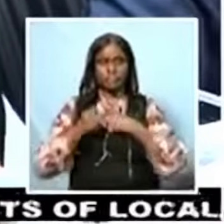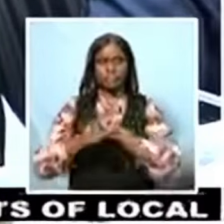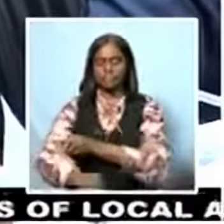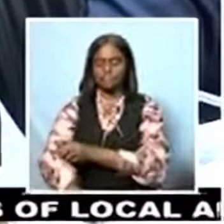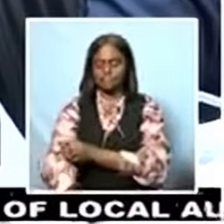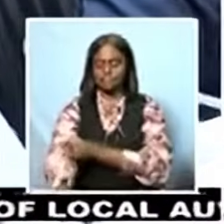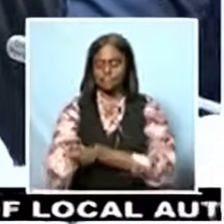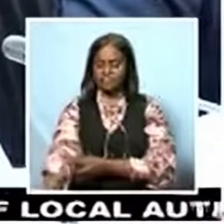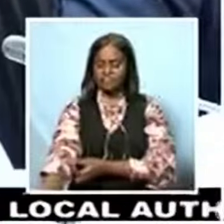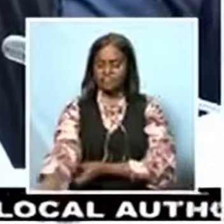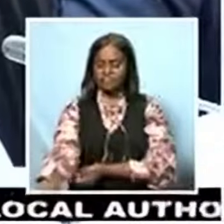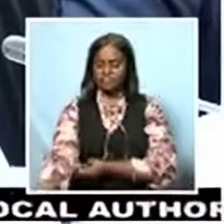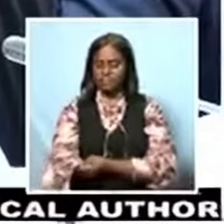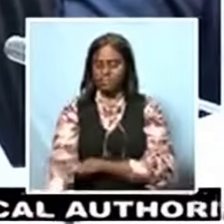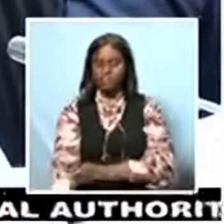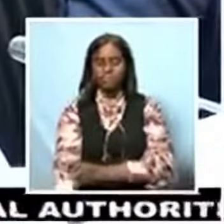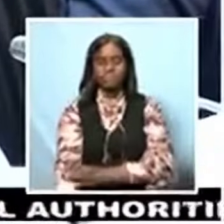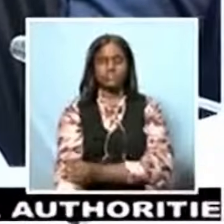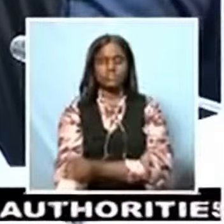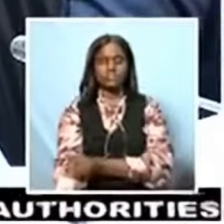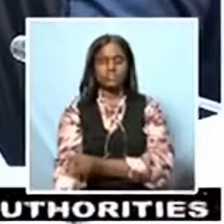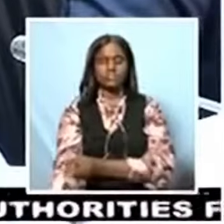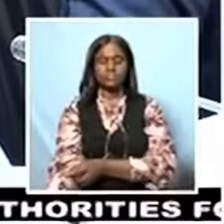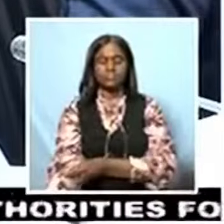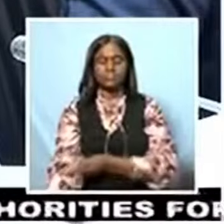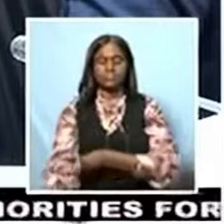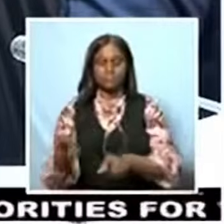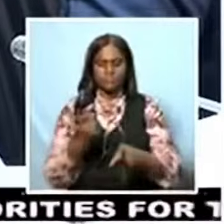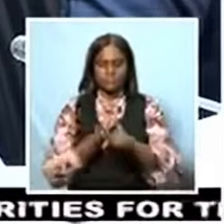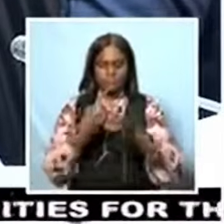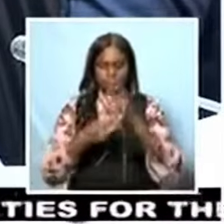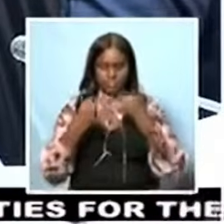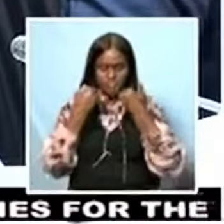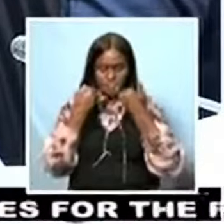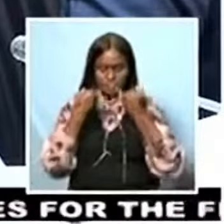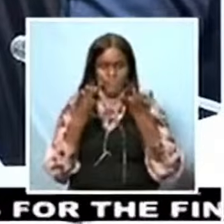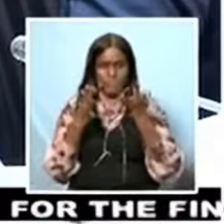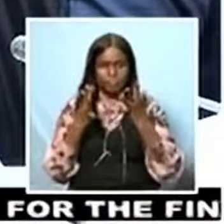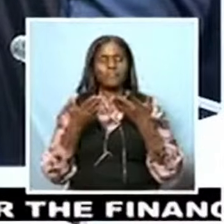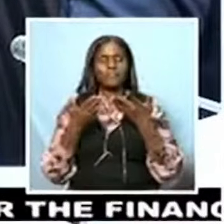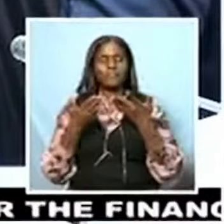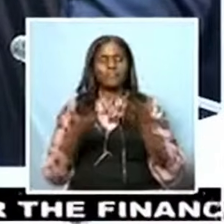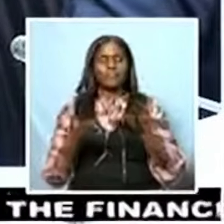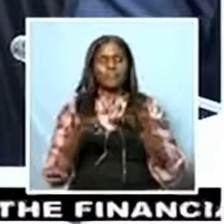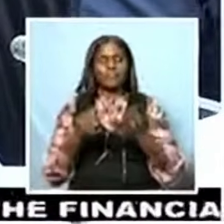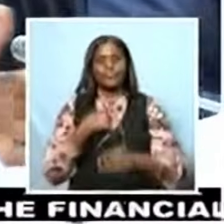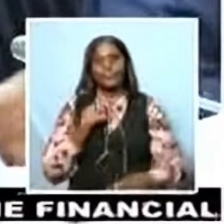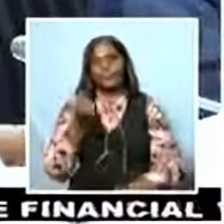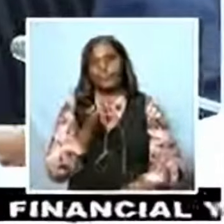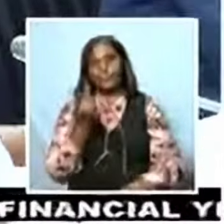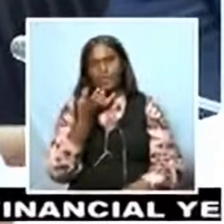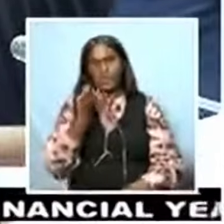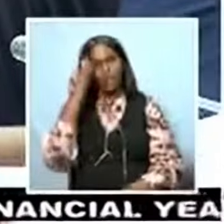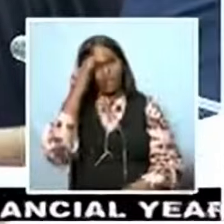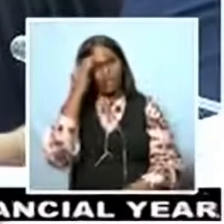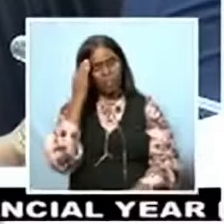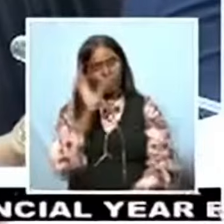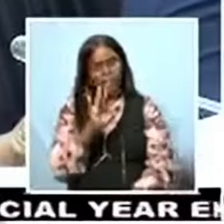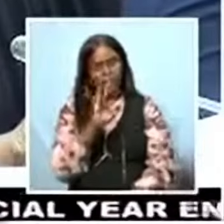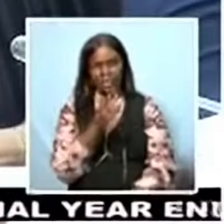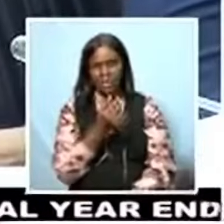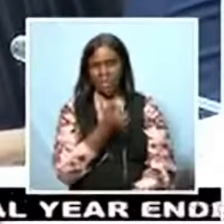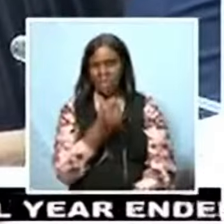Because from what we have been told here, I just want to find out